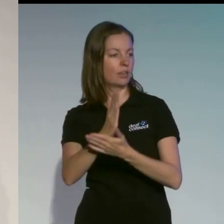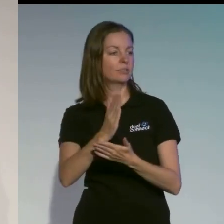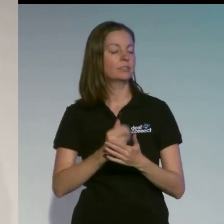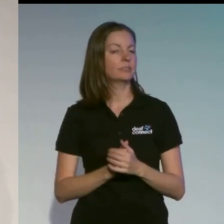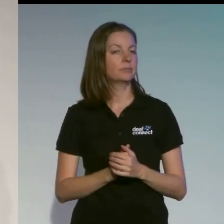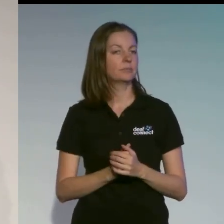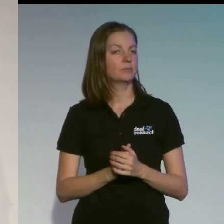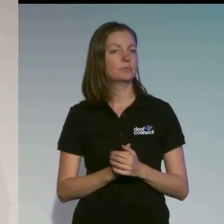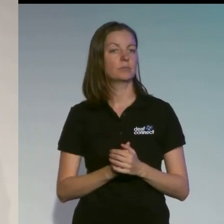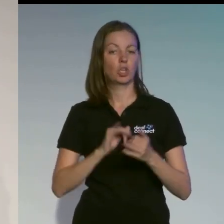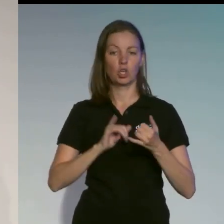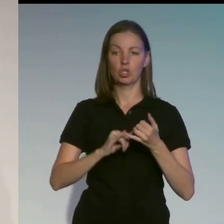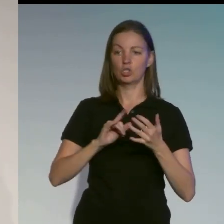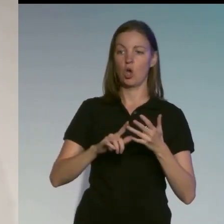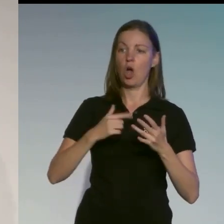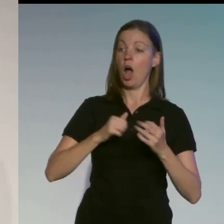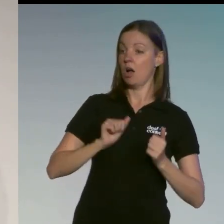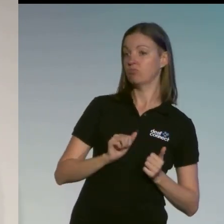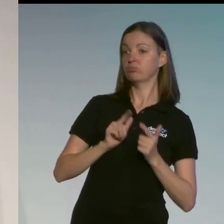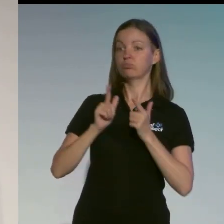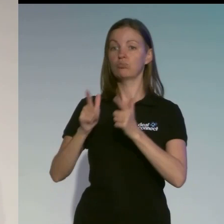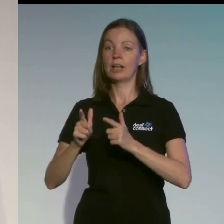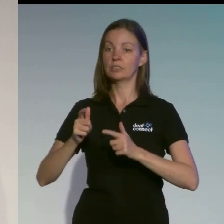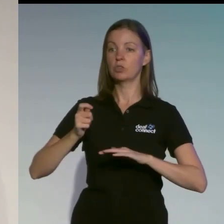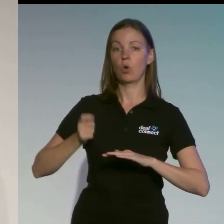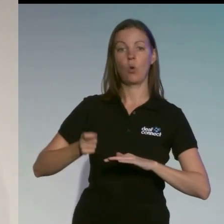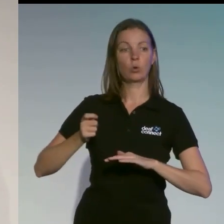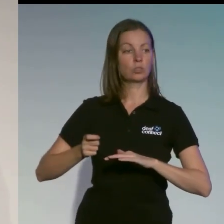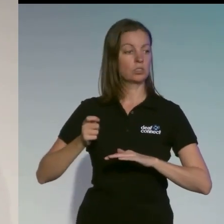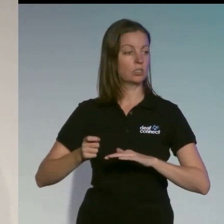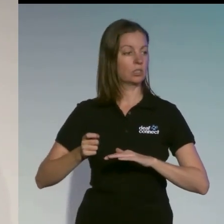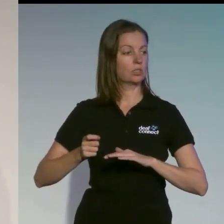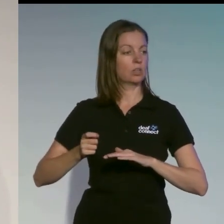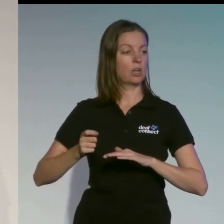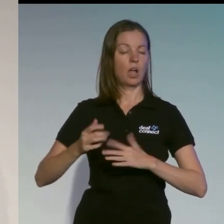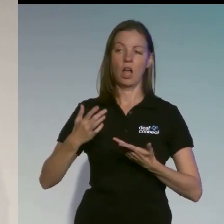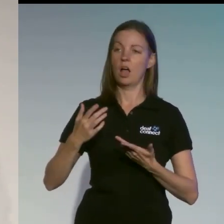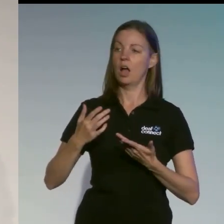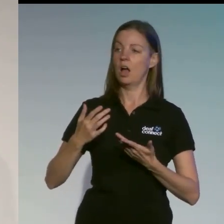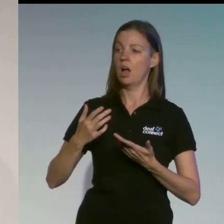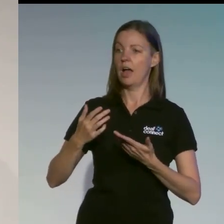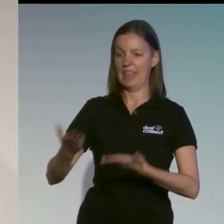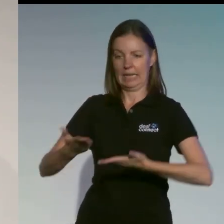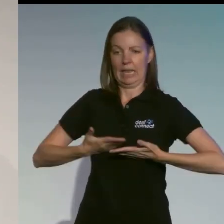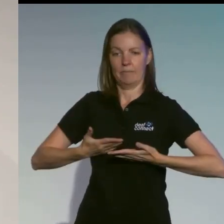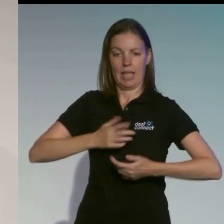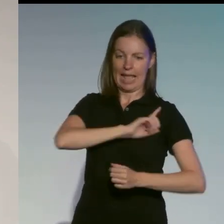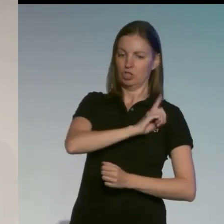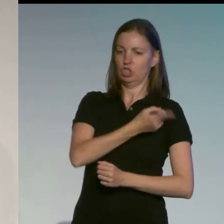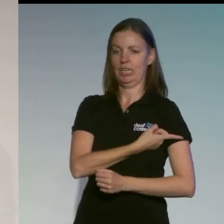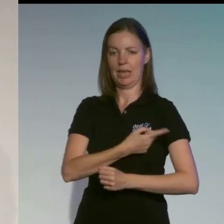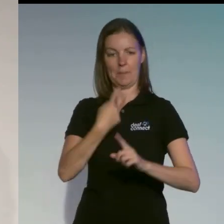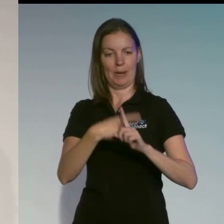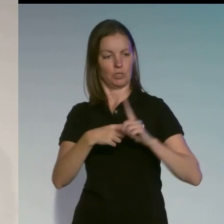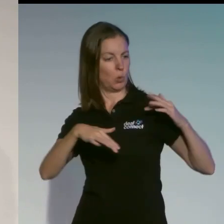flag to the court to give me more energy. I think it's because of this energy from the